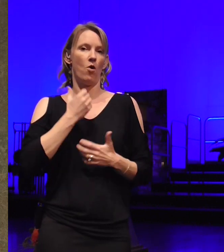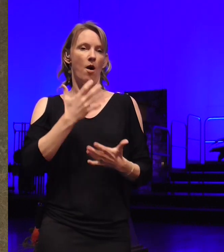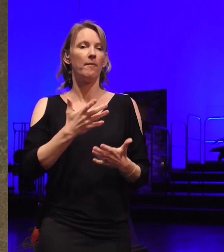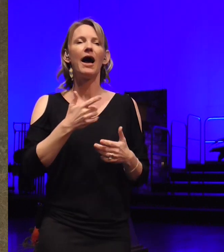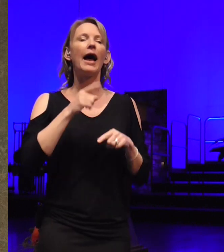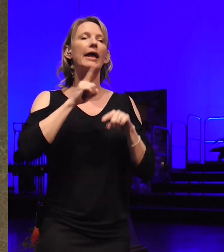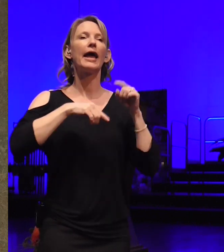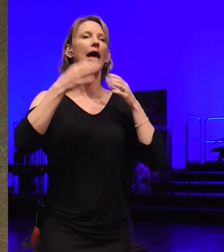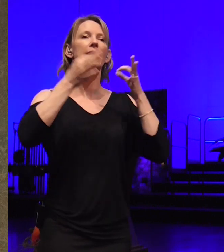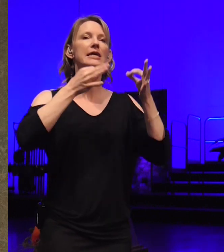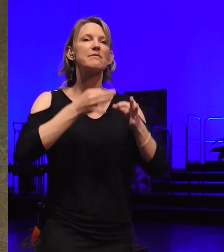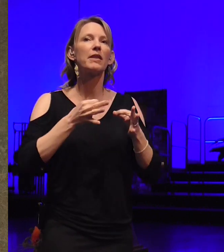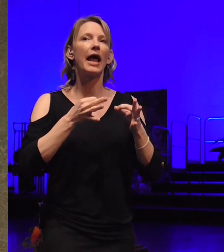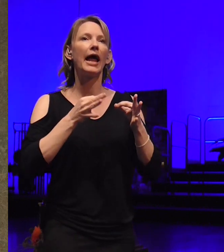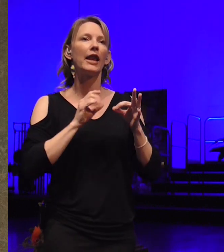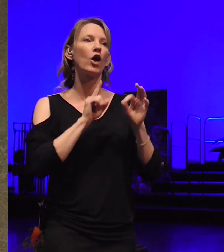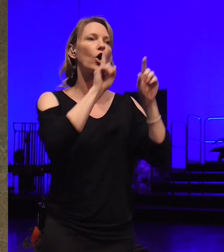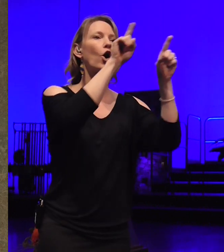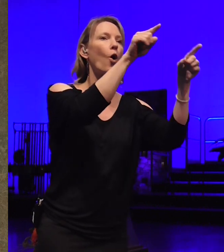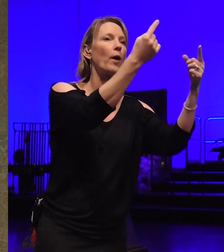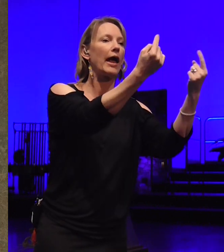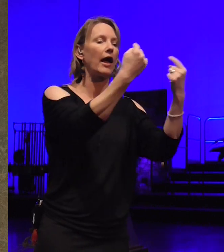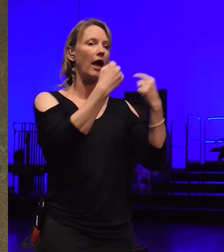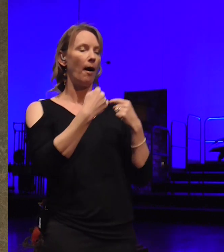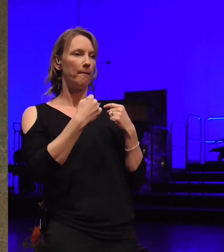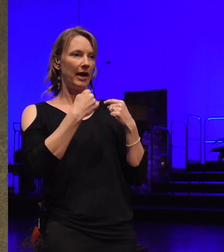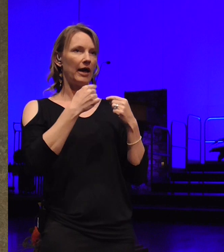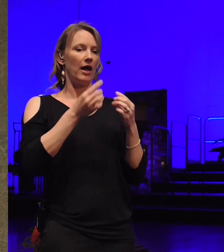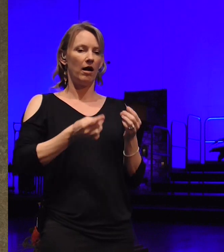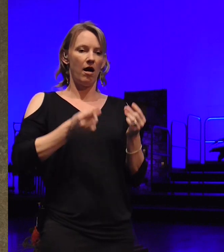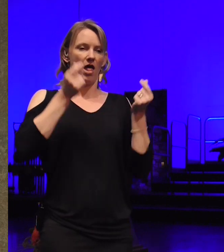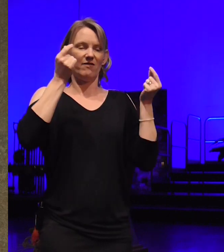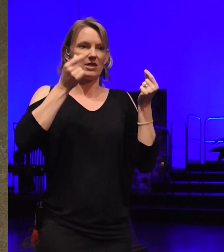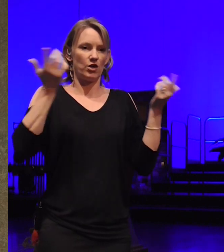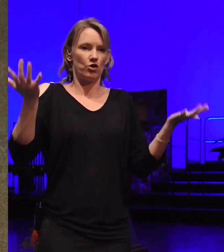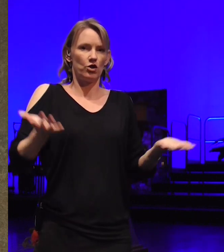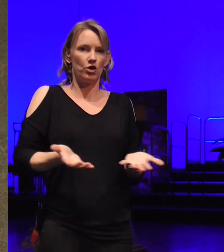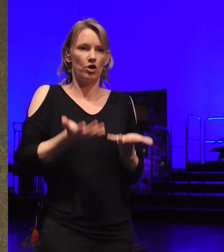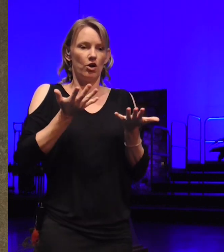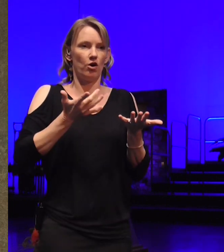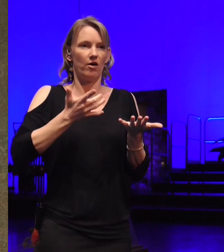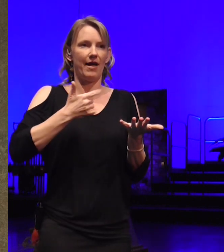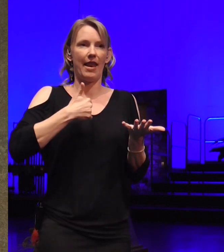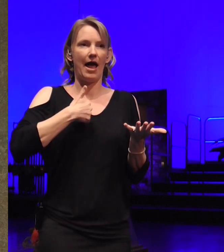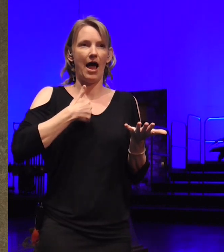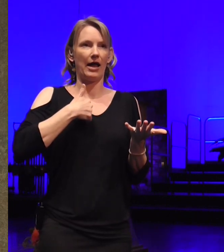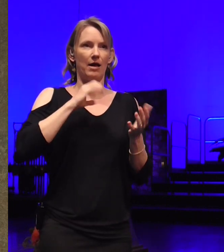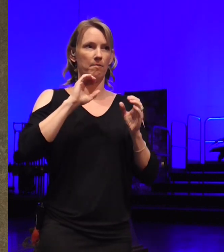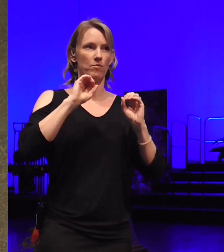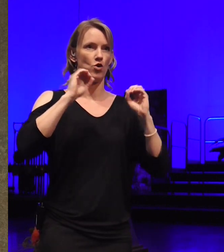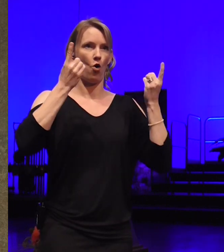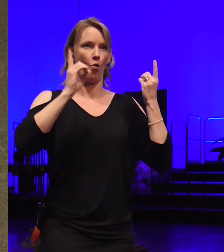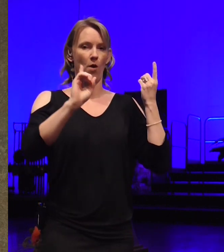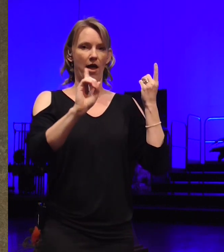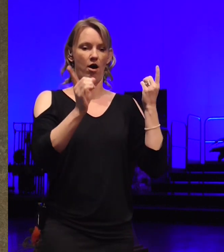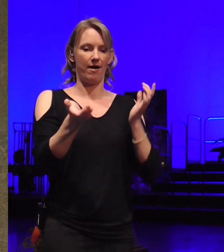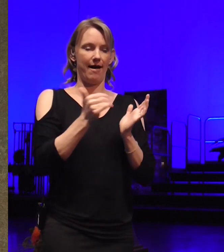can't explain the goings or the comings. You enter suddenly, and I am nowhere